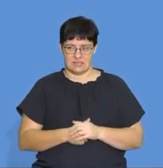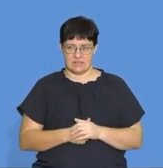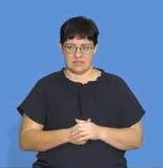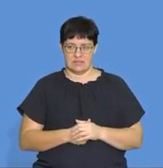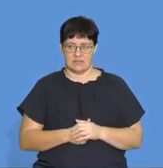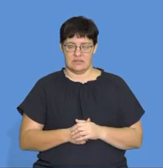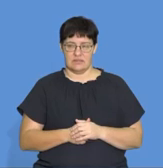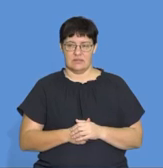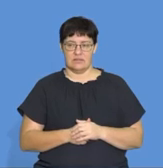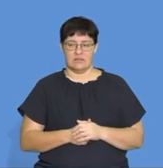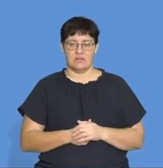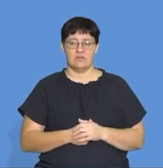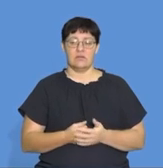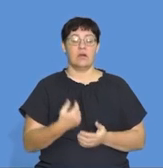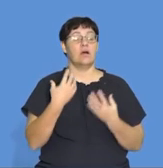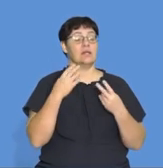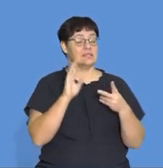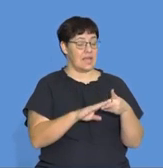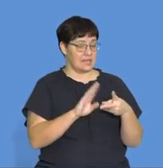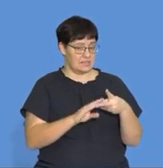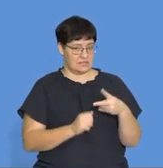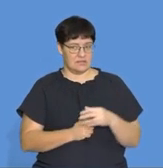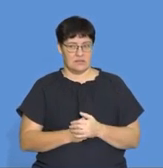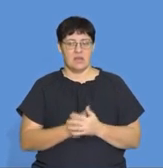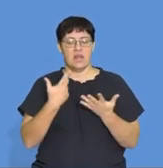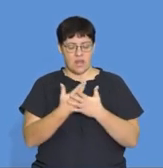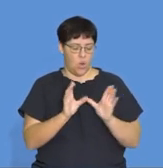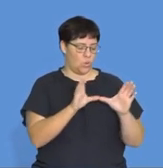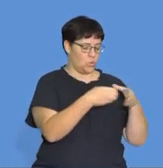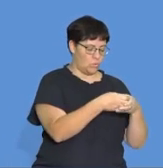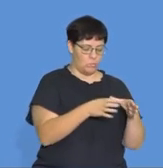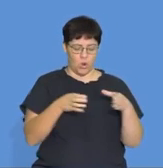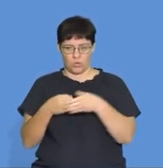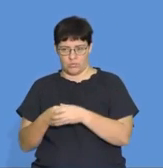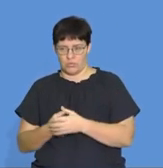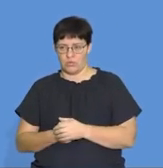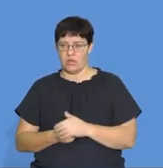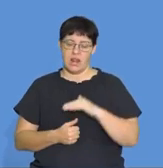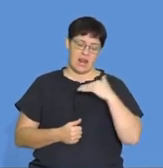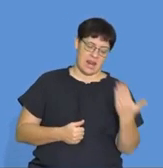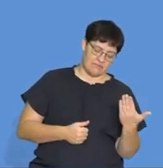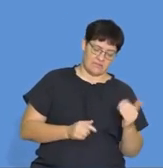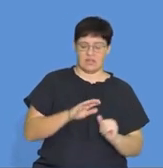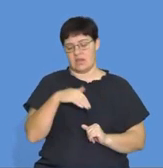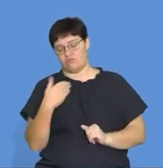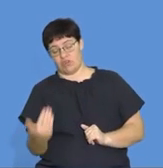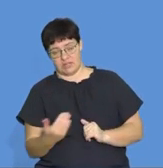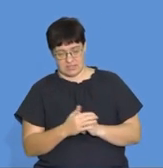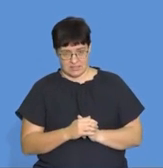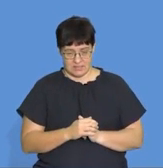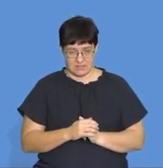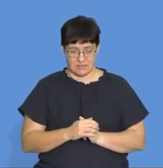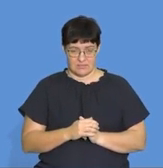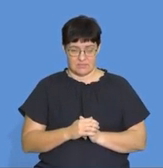1. Number 2, you then group variables on the left-hand side of the equation and